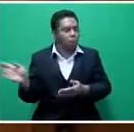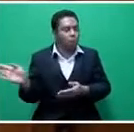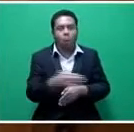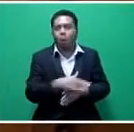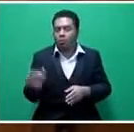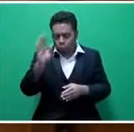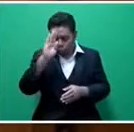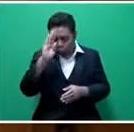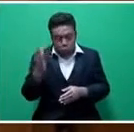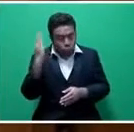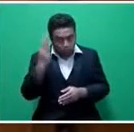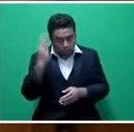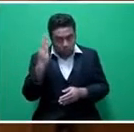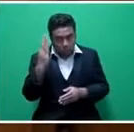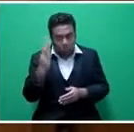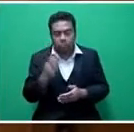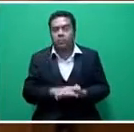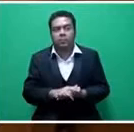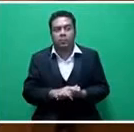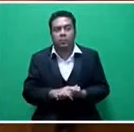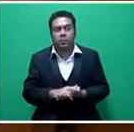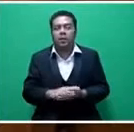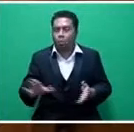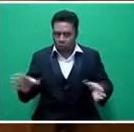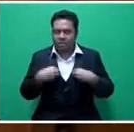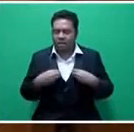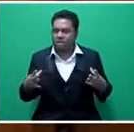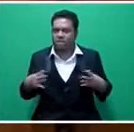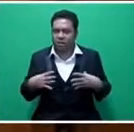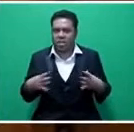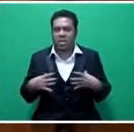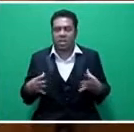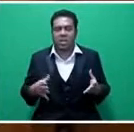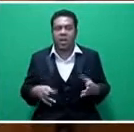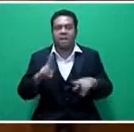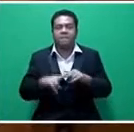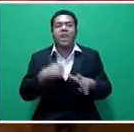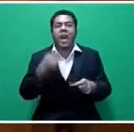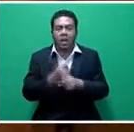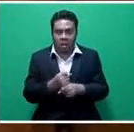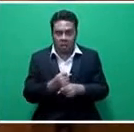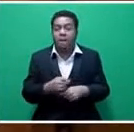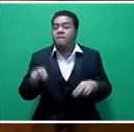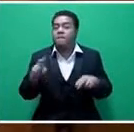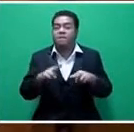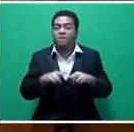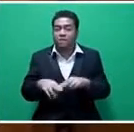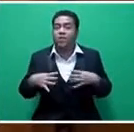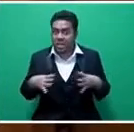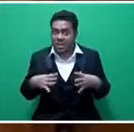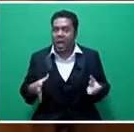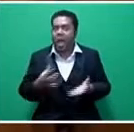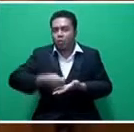schools have received, from the Ministry of Education, received free education grant, which is commonly known as FEG. And these are provided